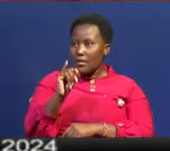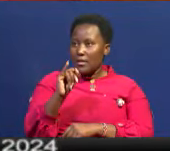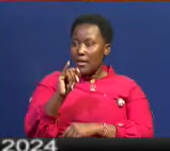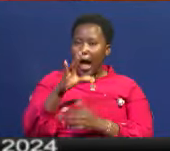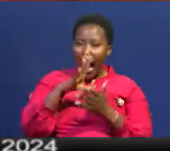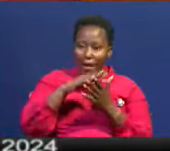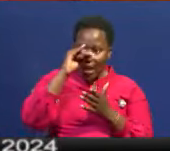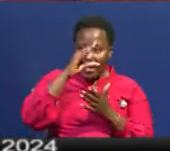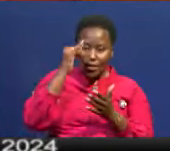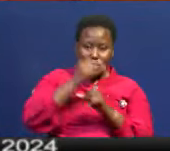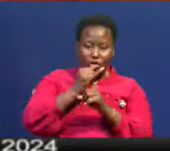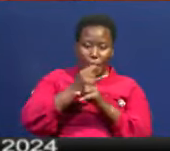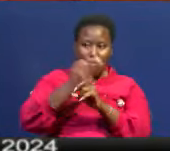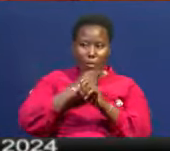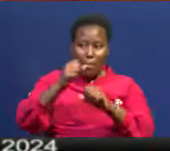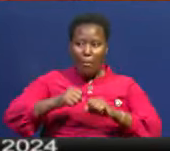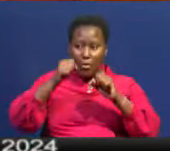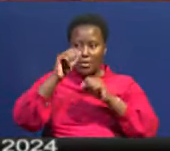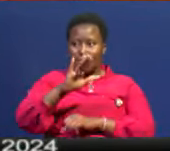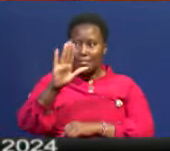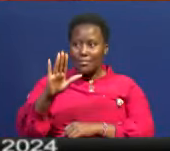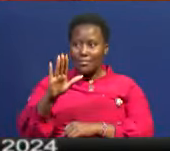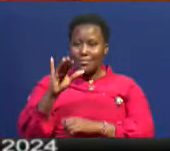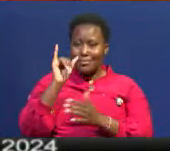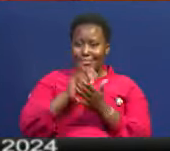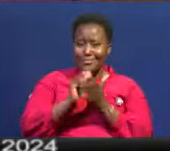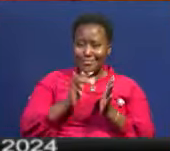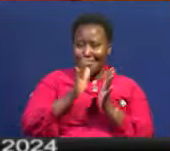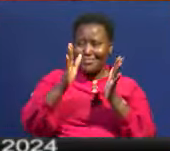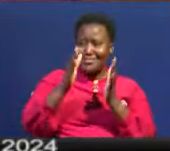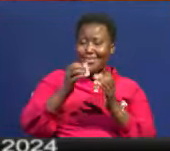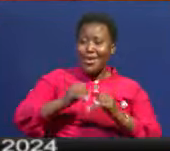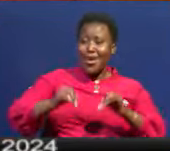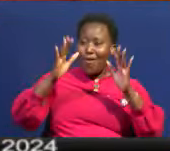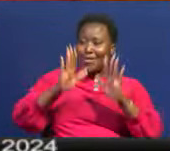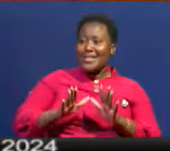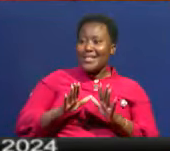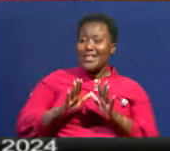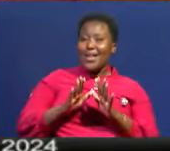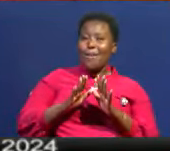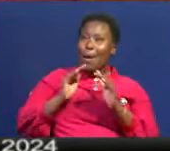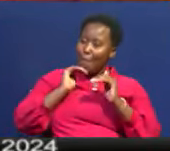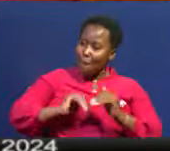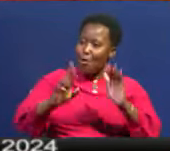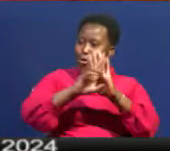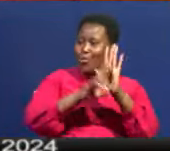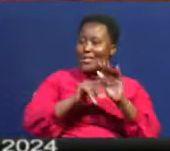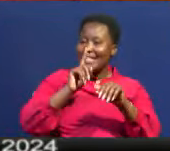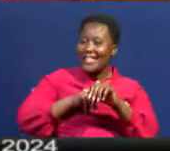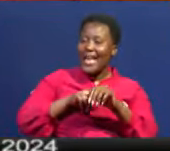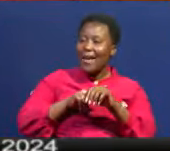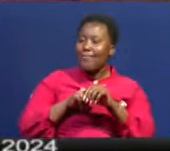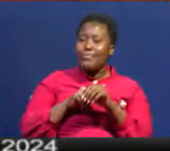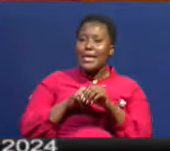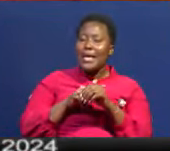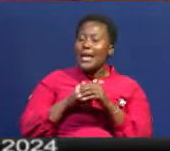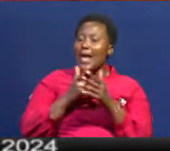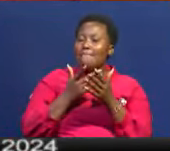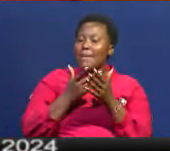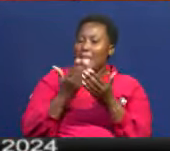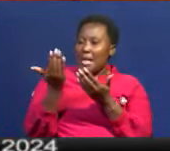job from his boss, that public officers must be called to order when they fell short of